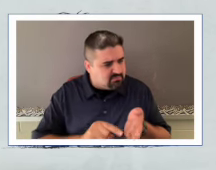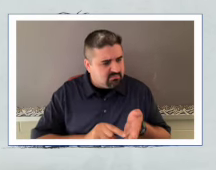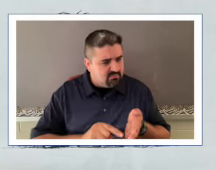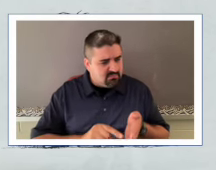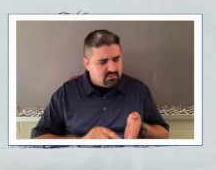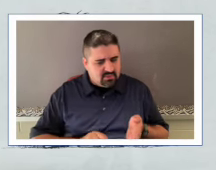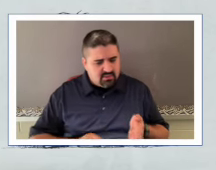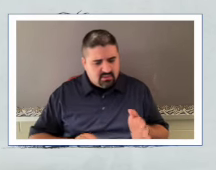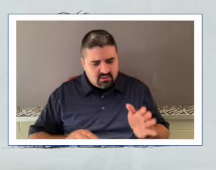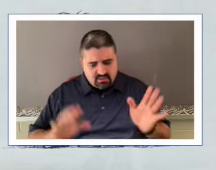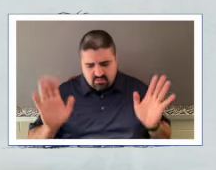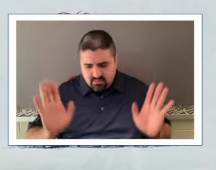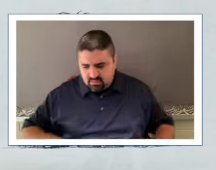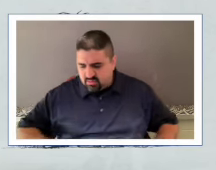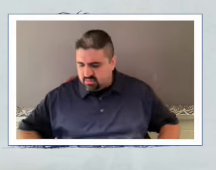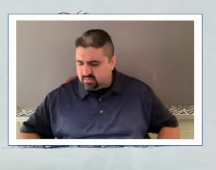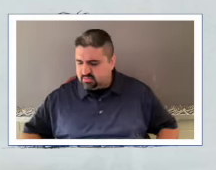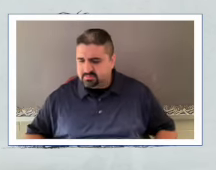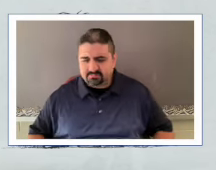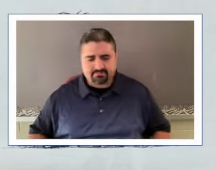I looked around the room.